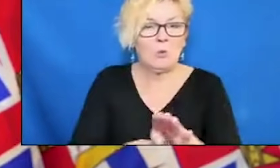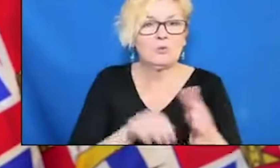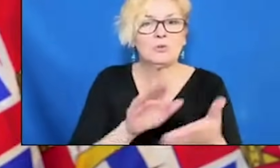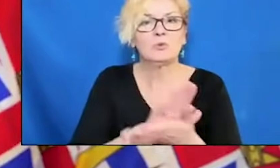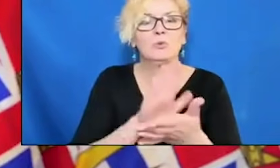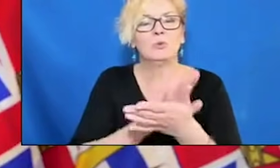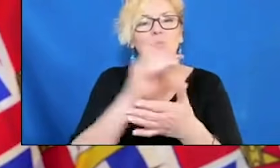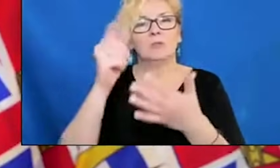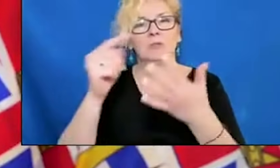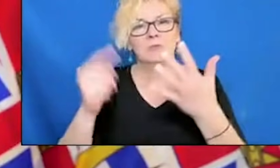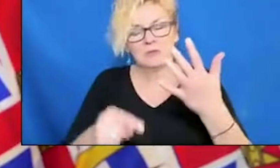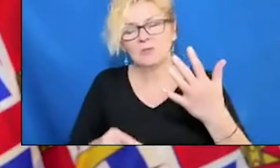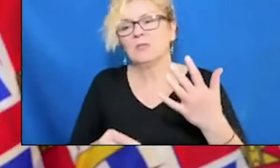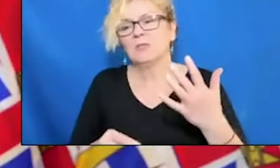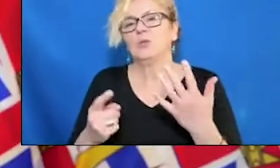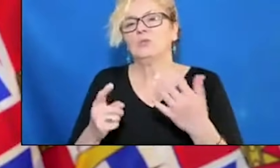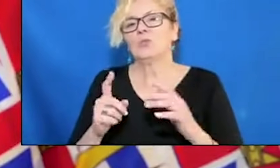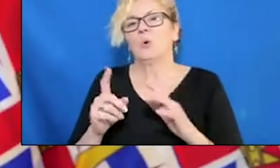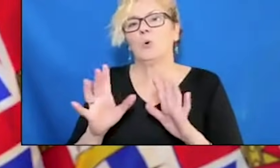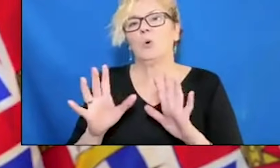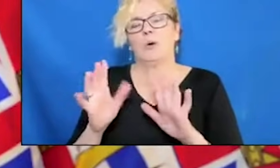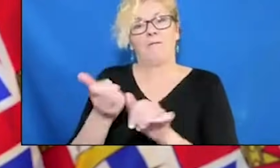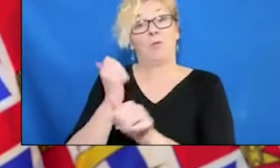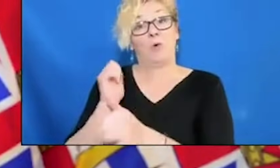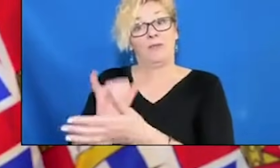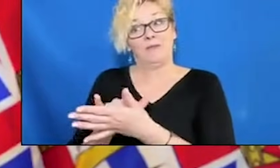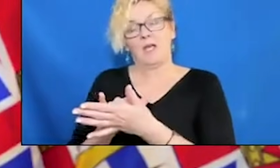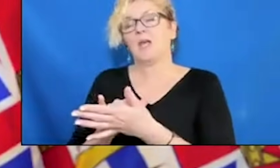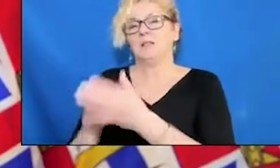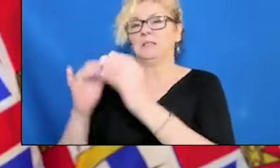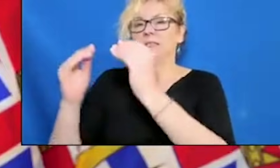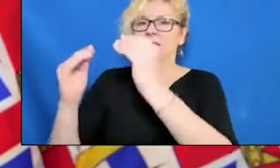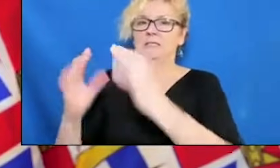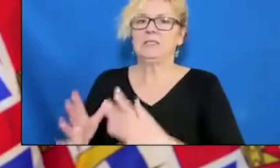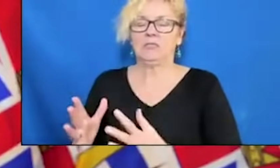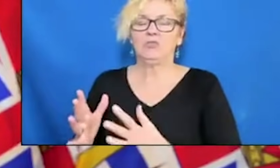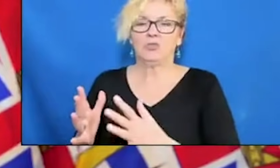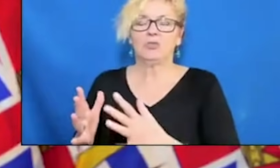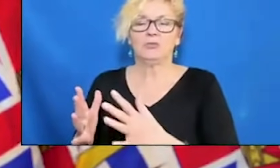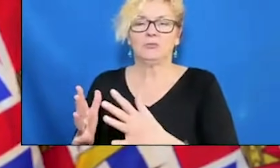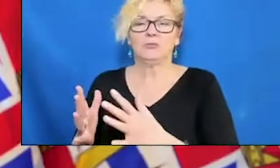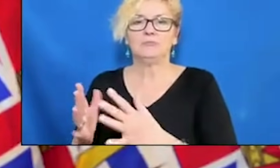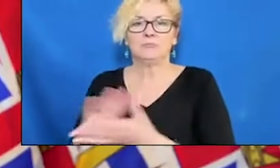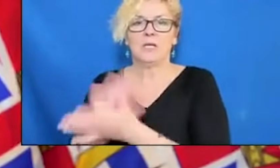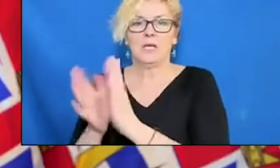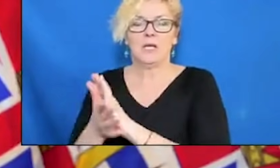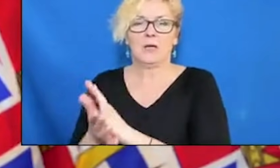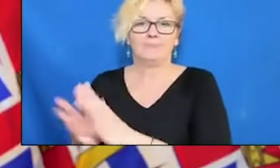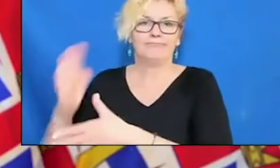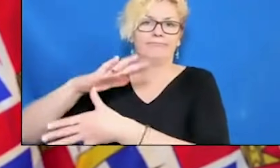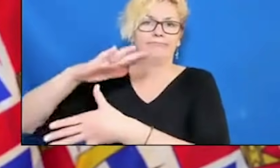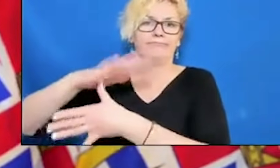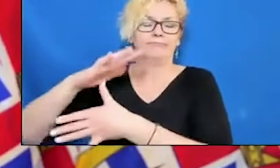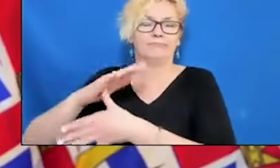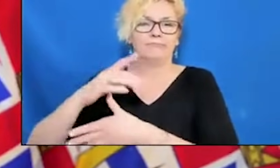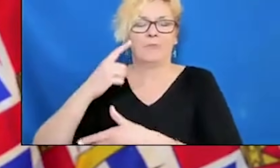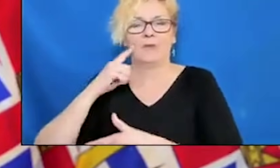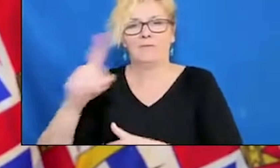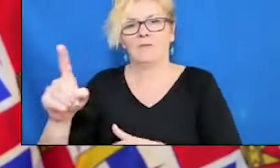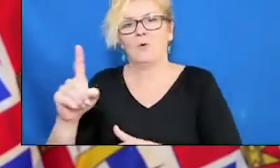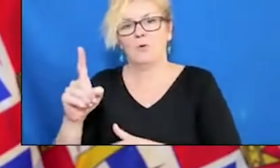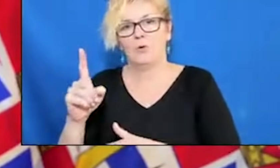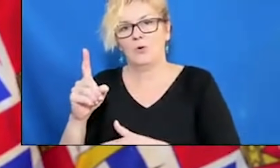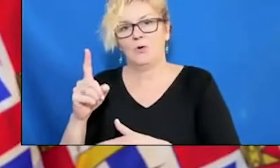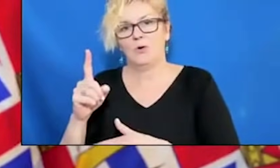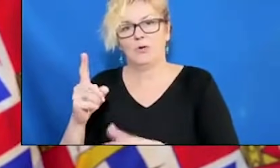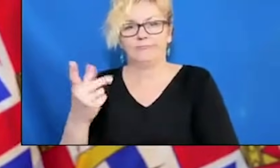prioritizing police services, fire services, our emergency medical services, not because they're at high risk, but because they have